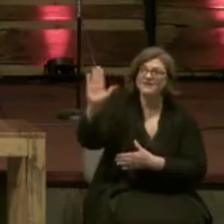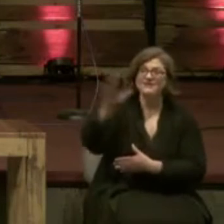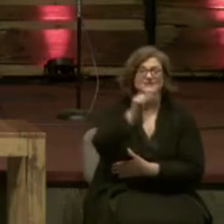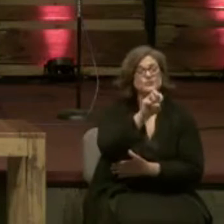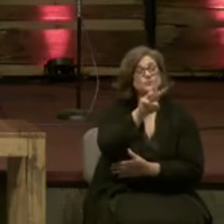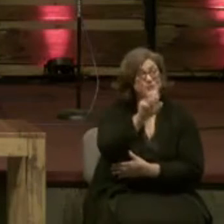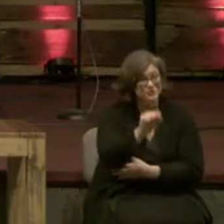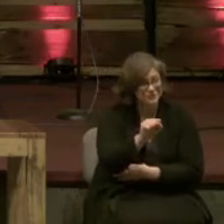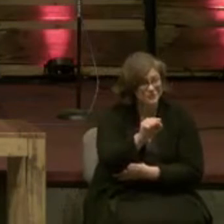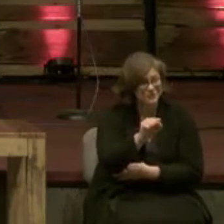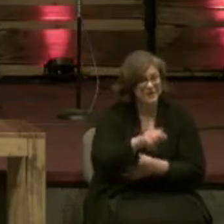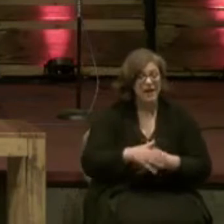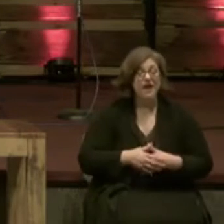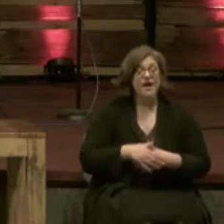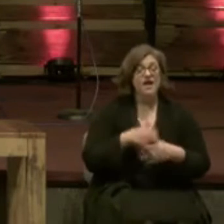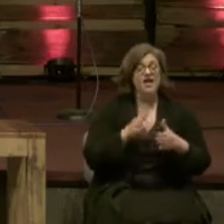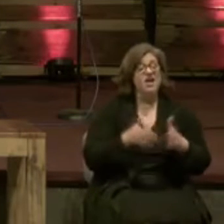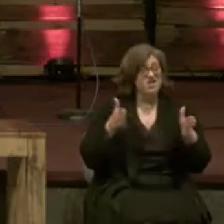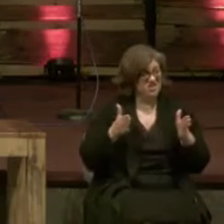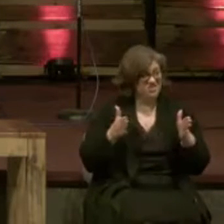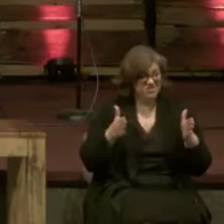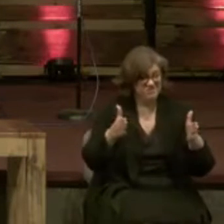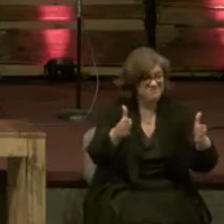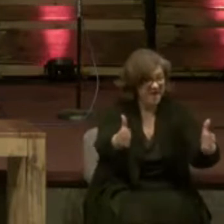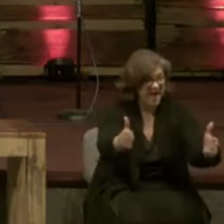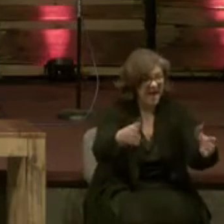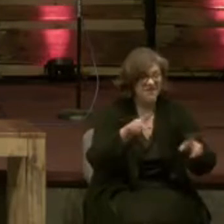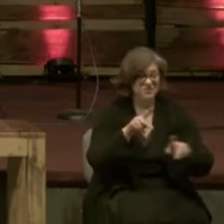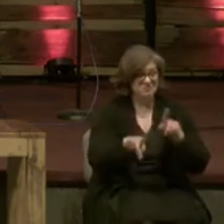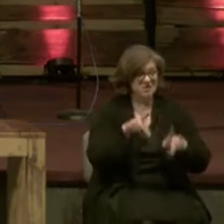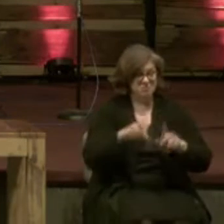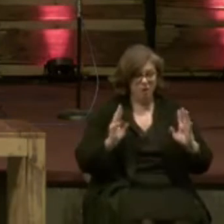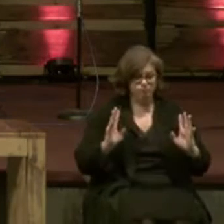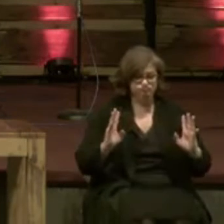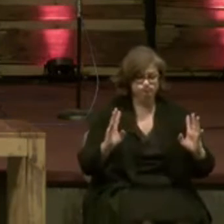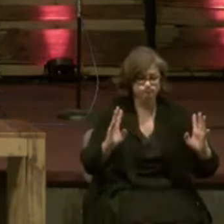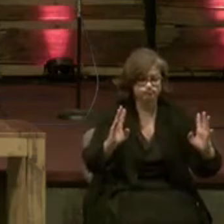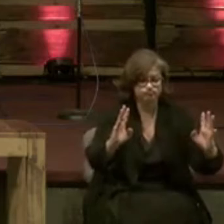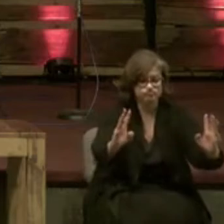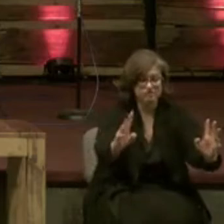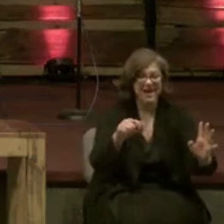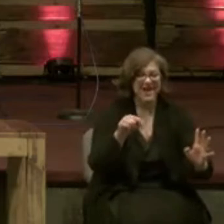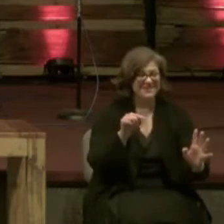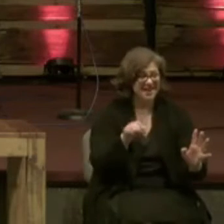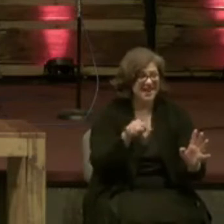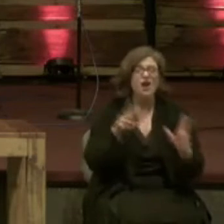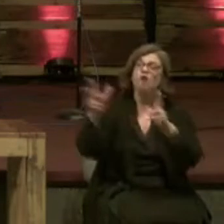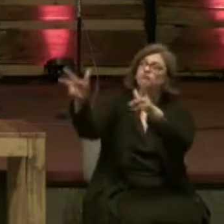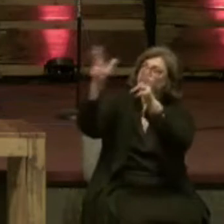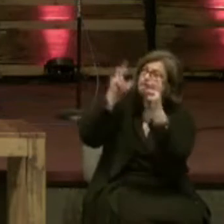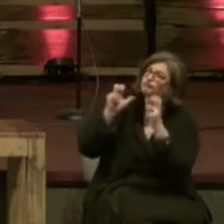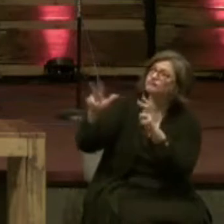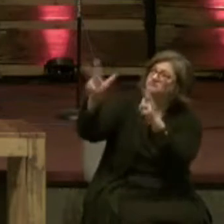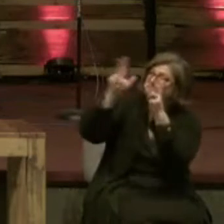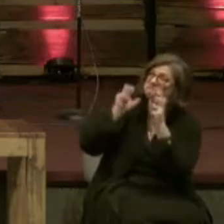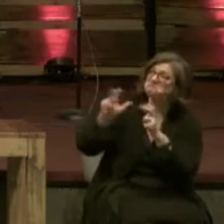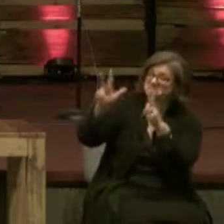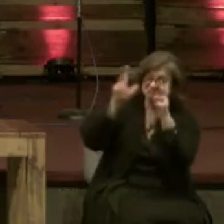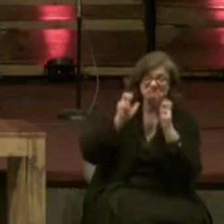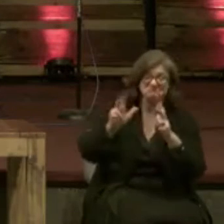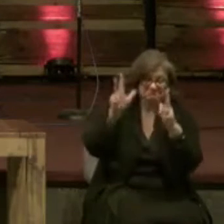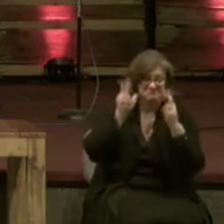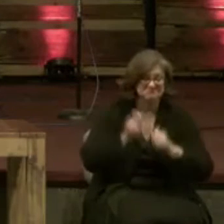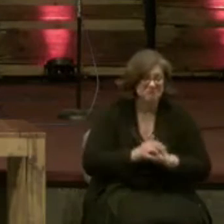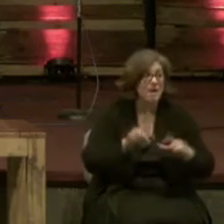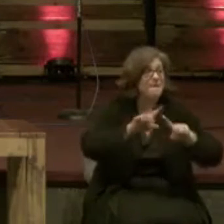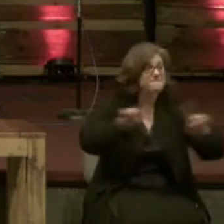along the path are the ones who hear. And the devil comes and he takes away the word from their hearts so that they may not